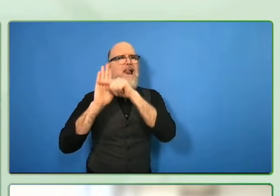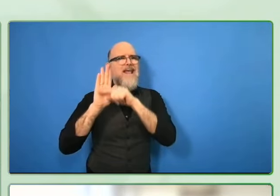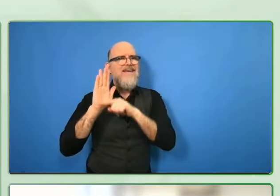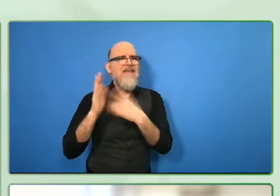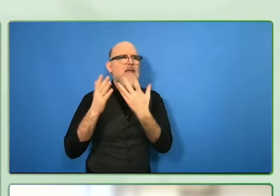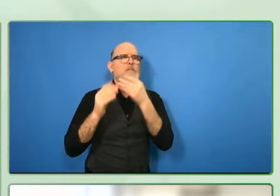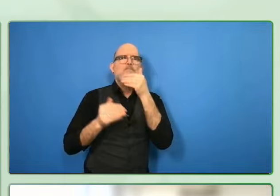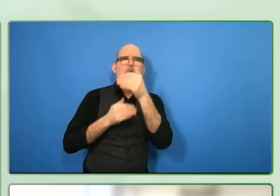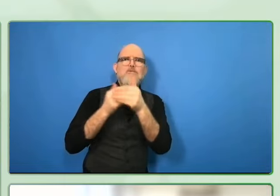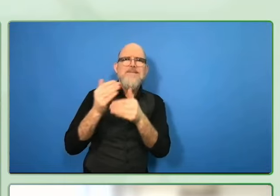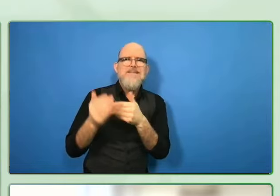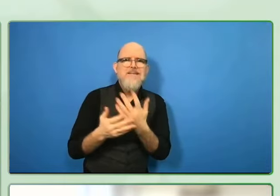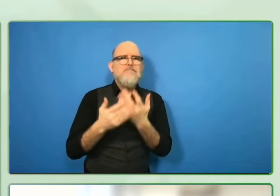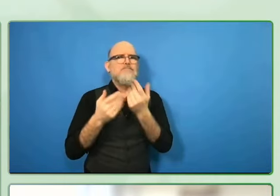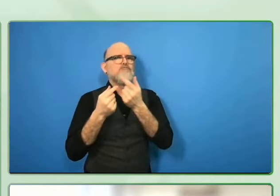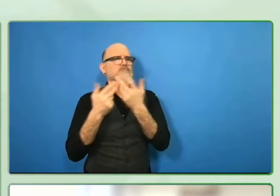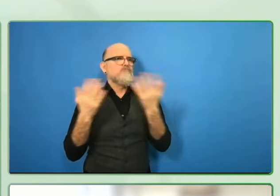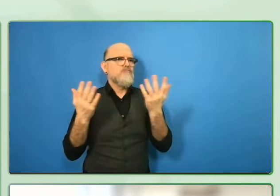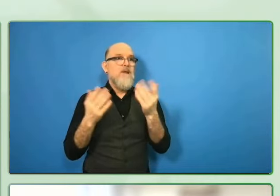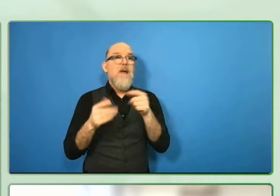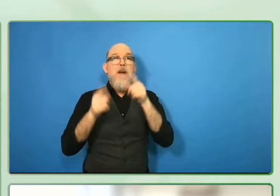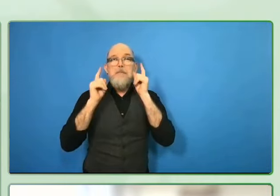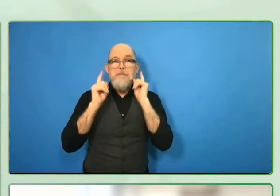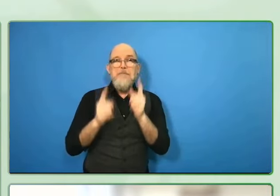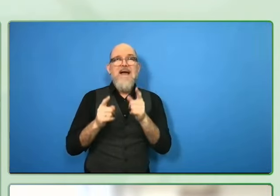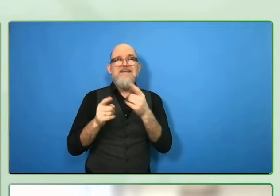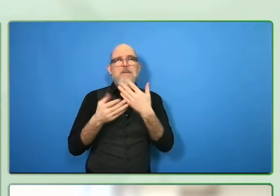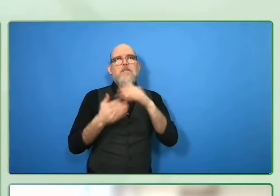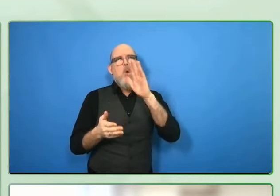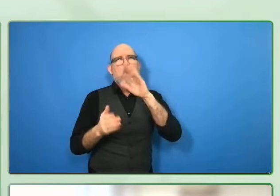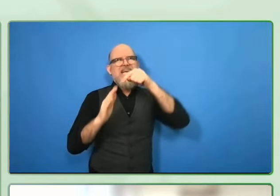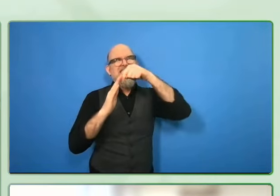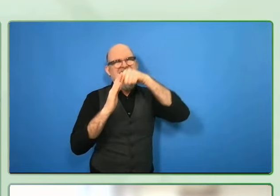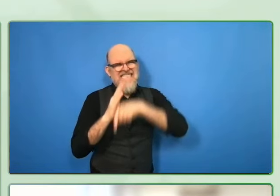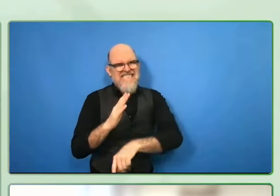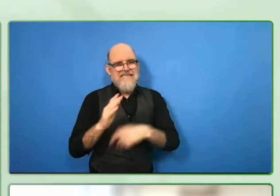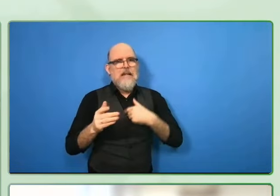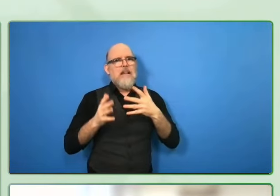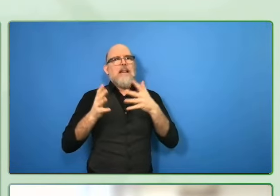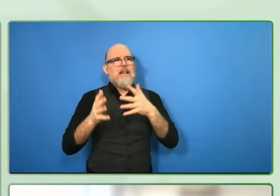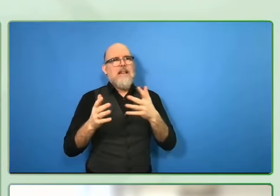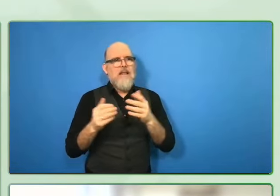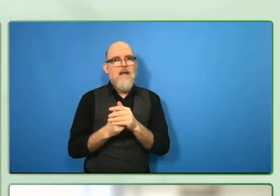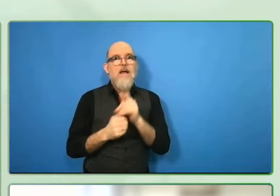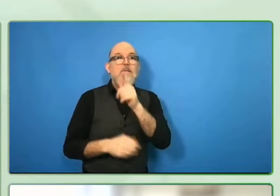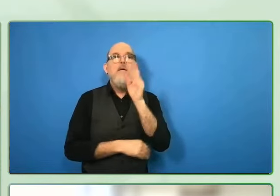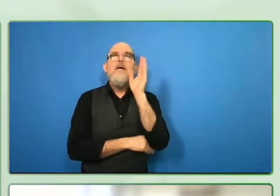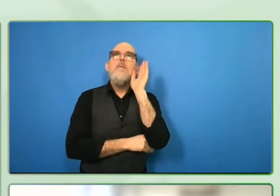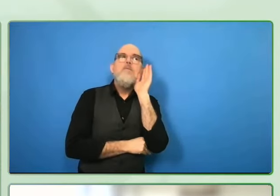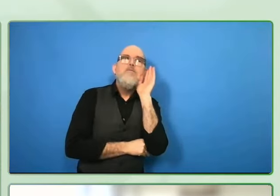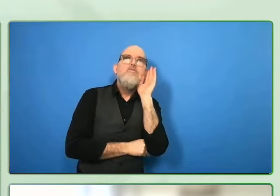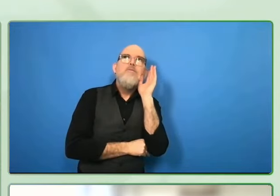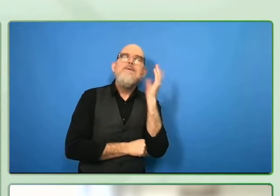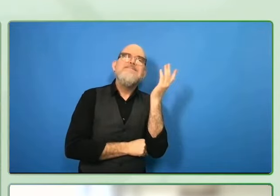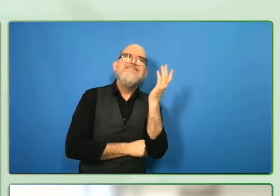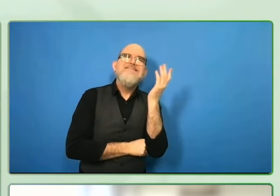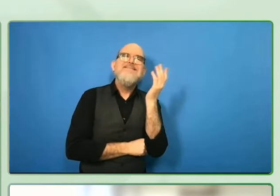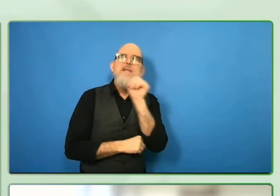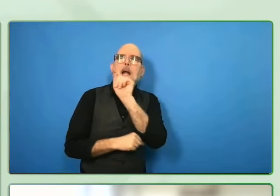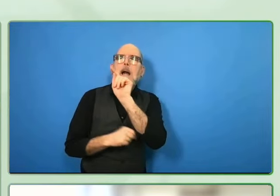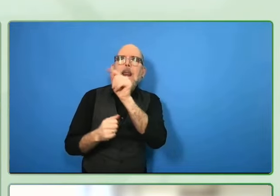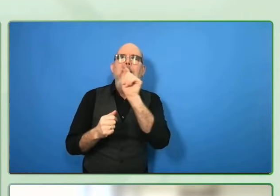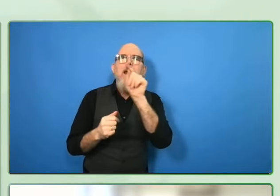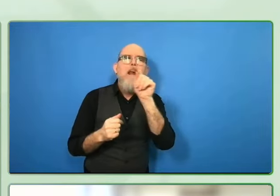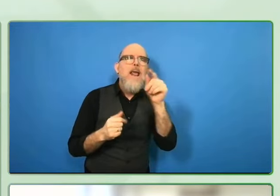genuine people that have tried the adjustment process, and if it hasn't worked, what's been the blocker and how you can then impact that. And then the third one, the